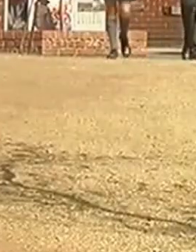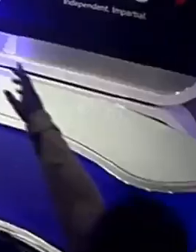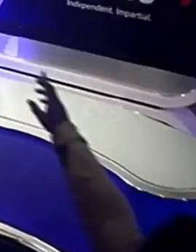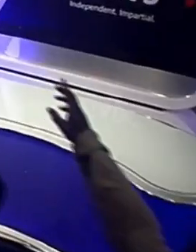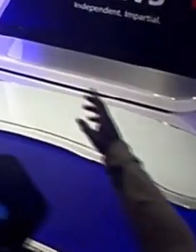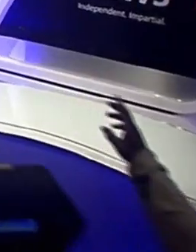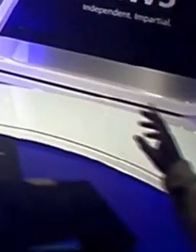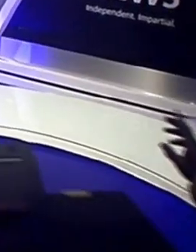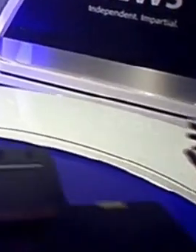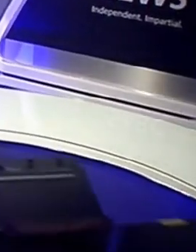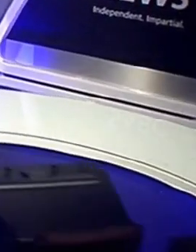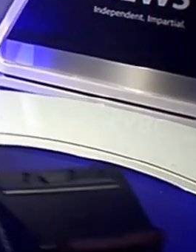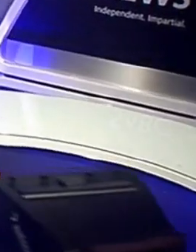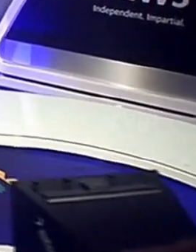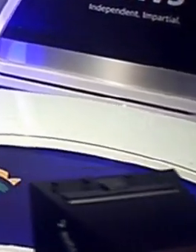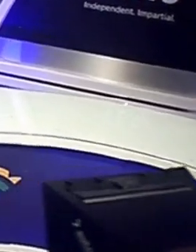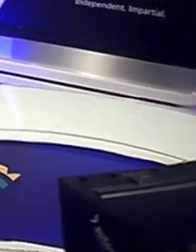latelang.